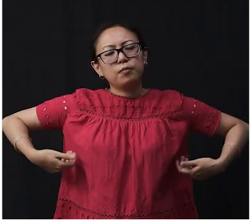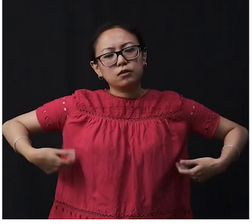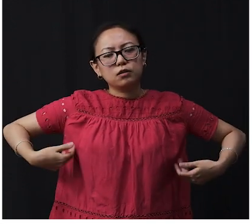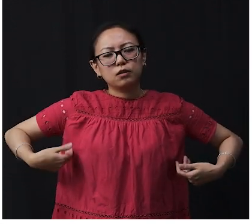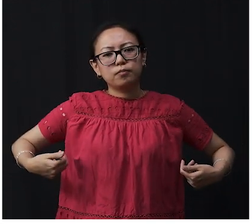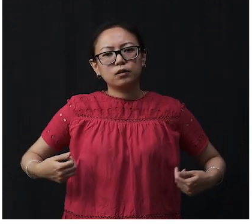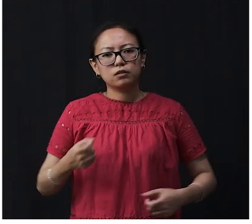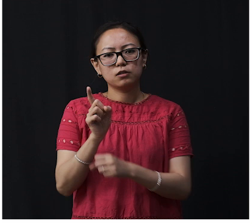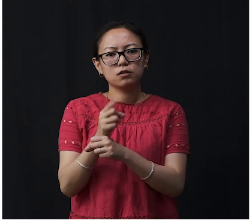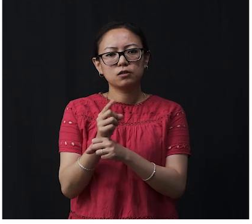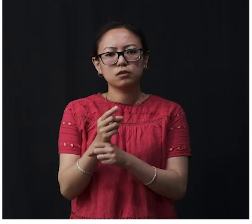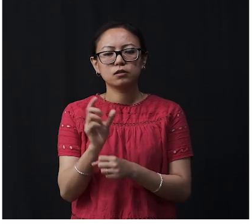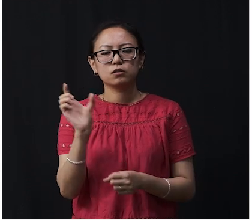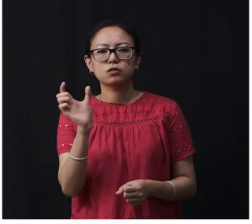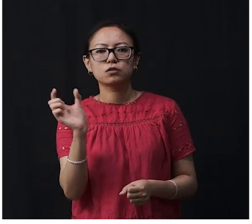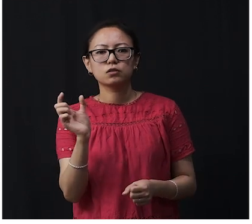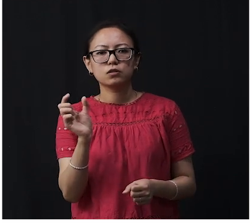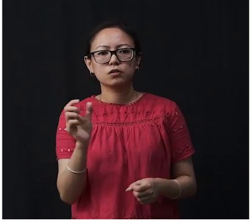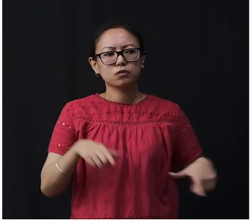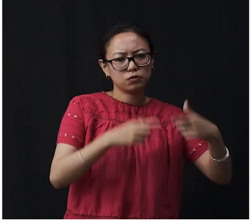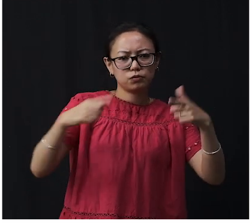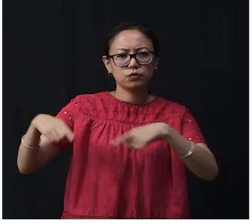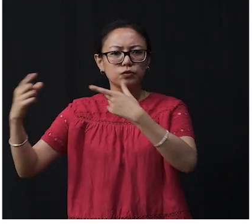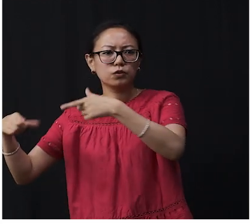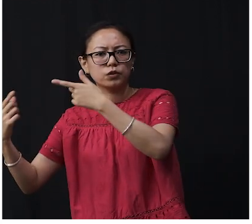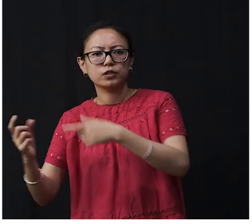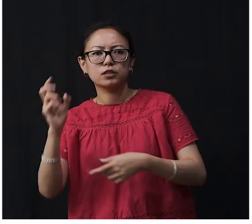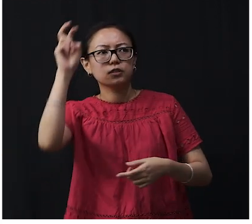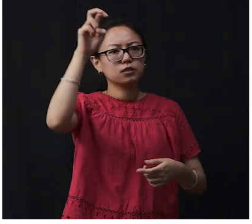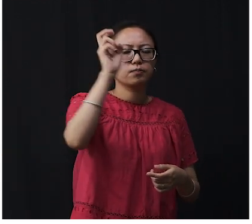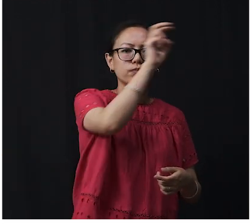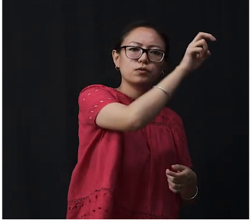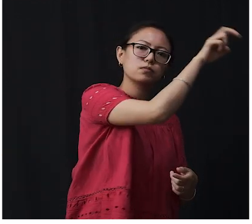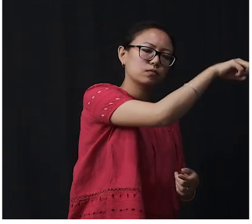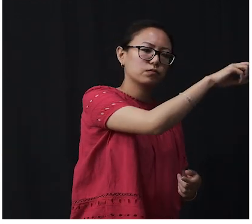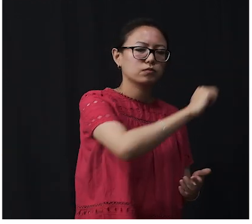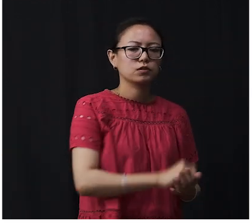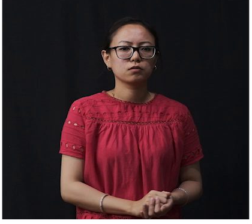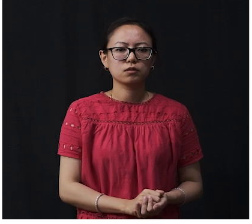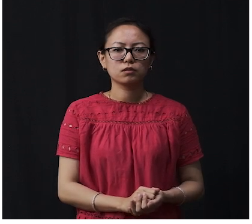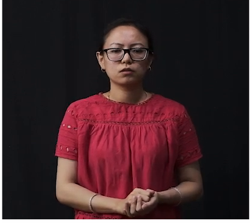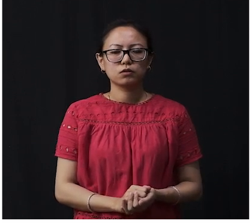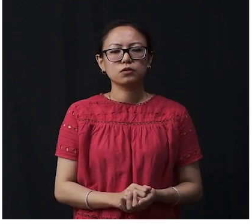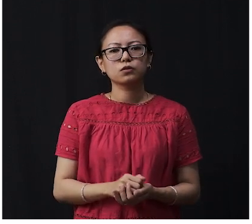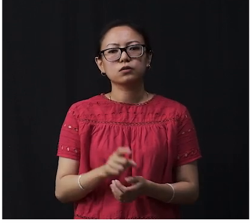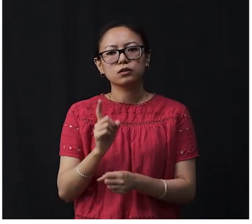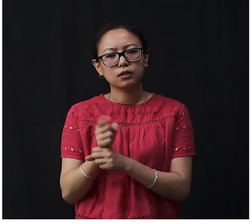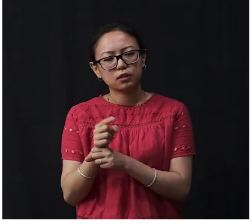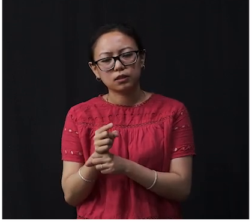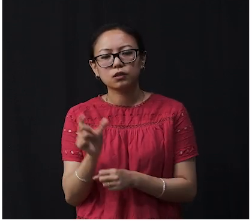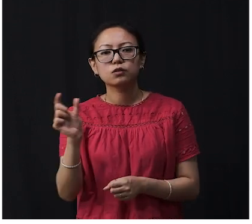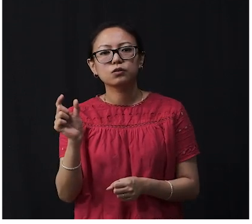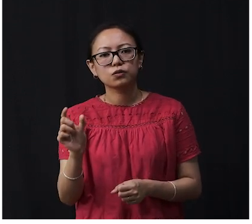another. So, just like that, we have learned the usage of the tails of the animals. Okay, now we